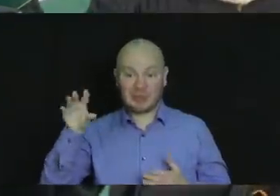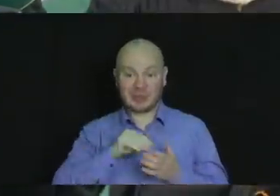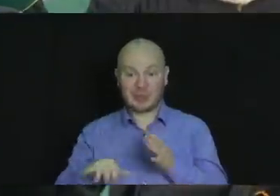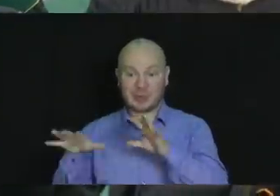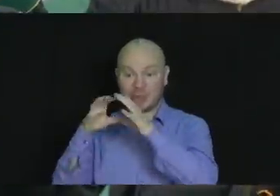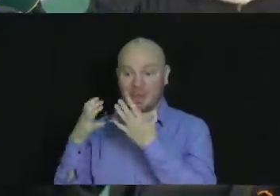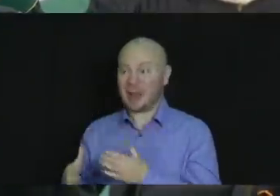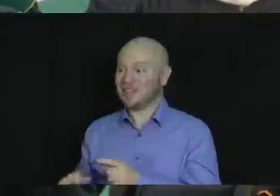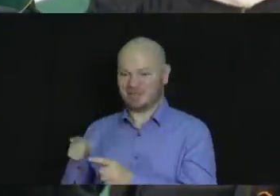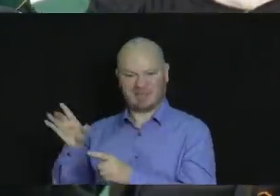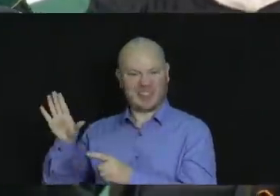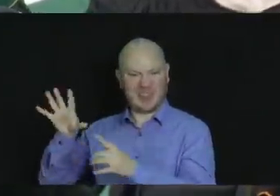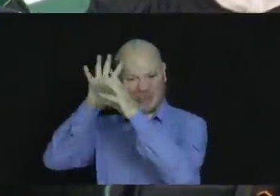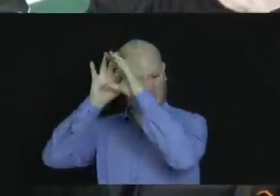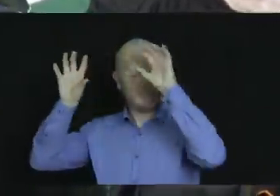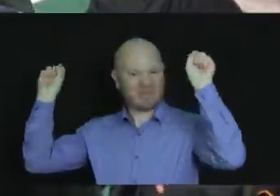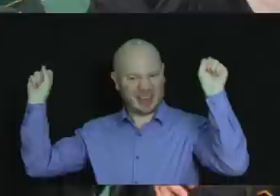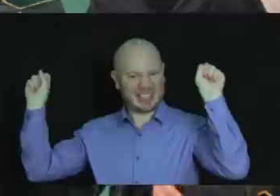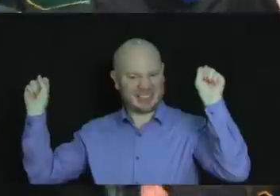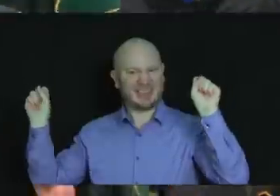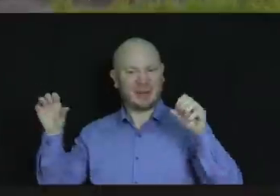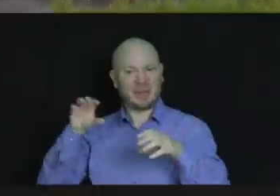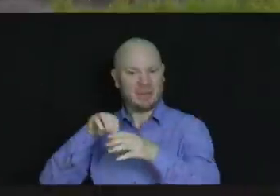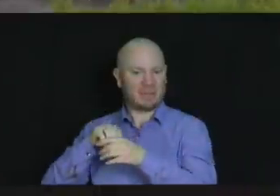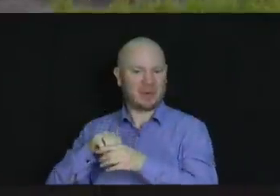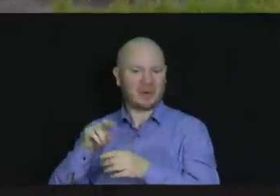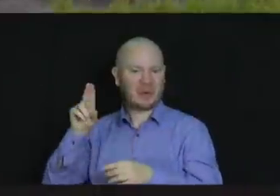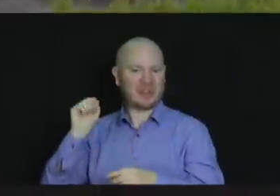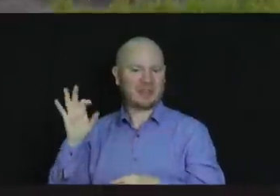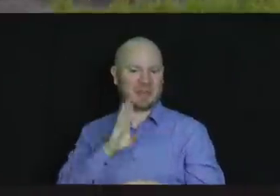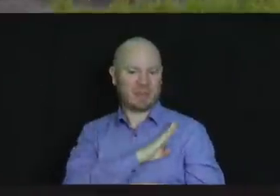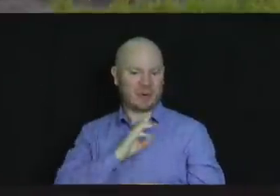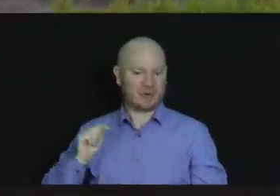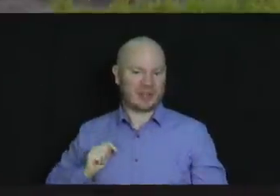of Trustees. Ms. Mitchell?